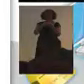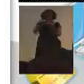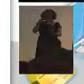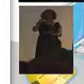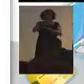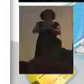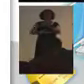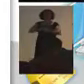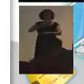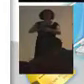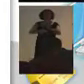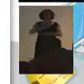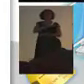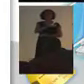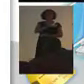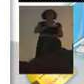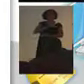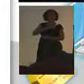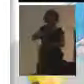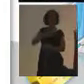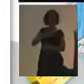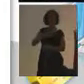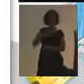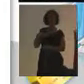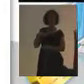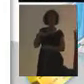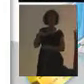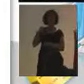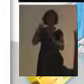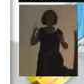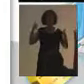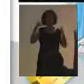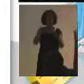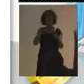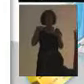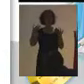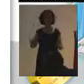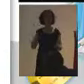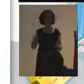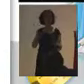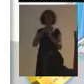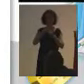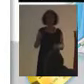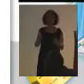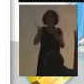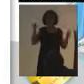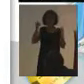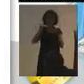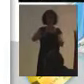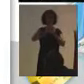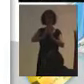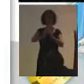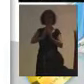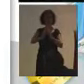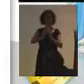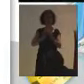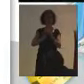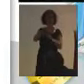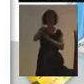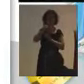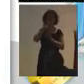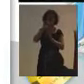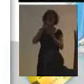have the developers. Because if the developer doesn't know how to make something accessible, you will never get something accessible.